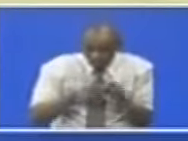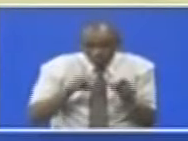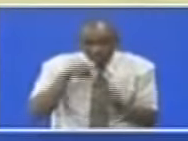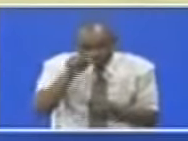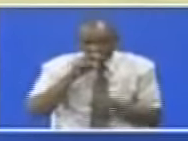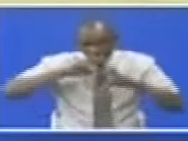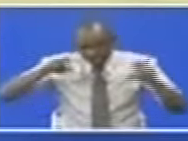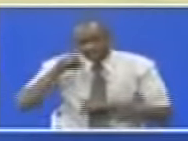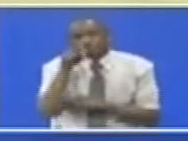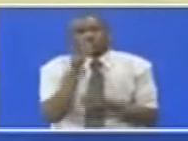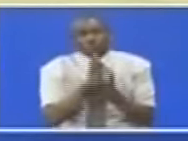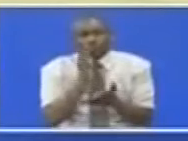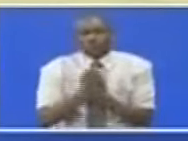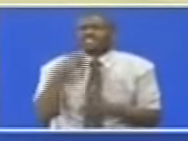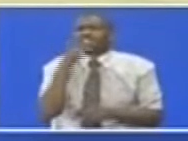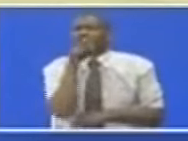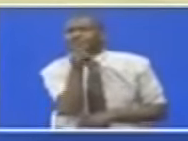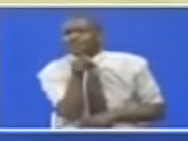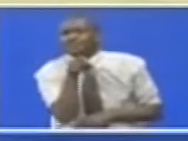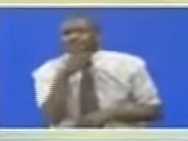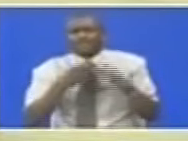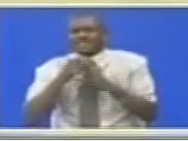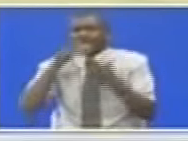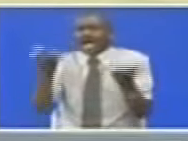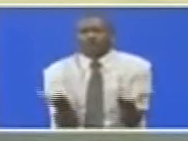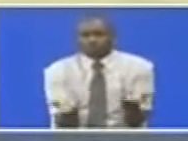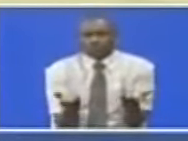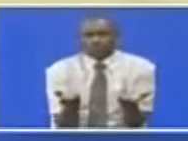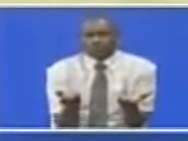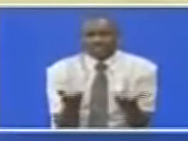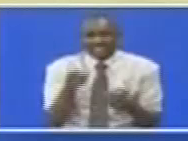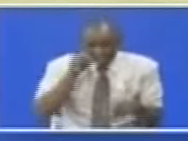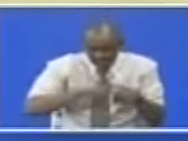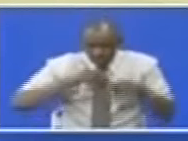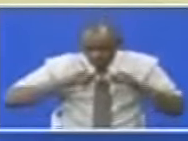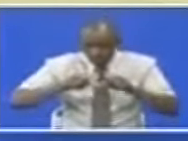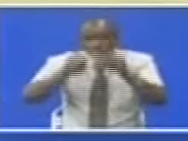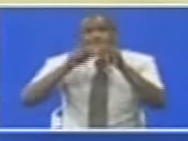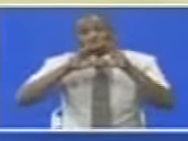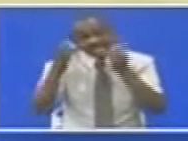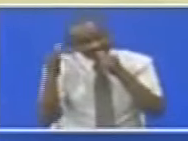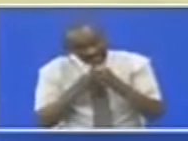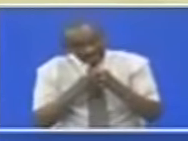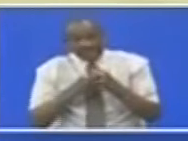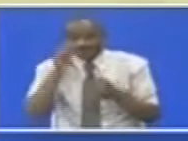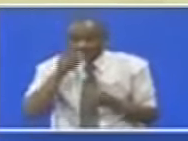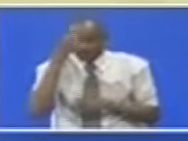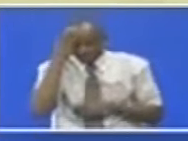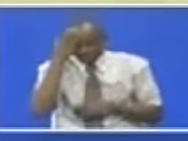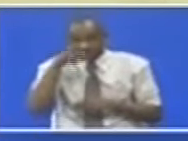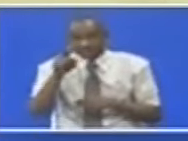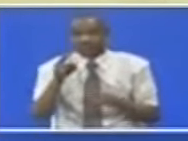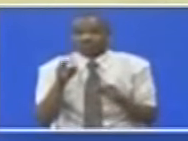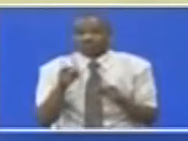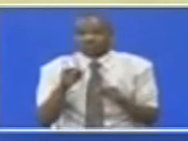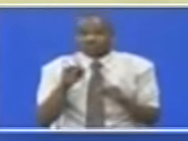they check in class two, are they building on it? And as we move on to class eight, we are not going to lament